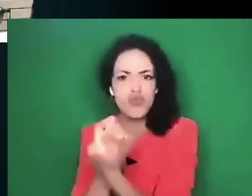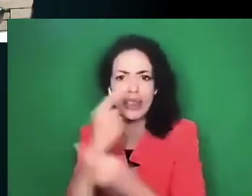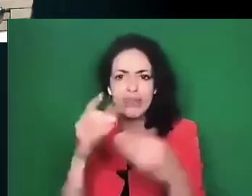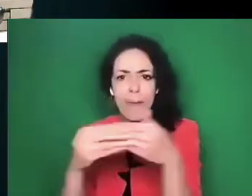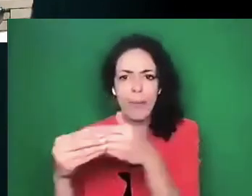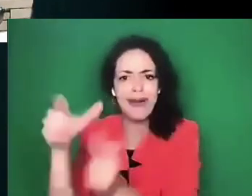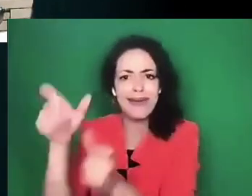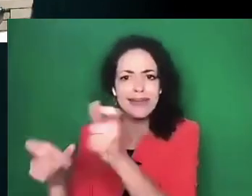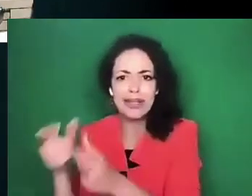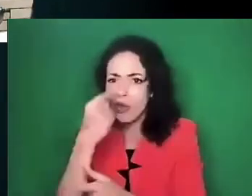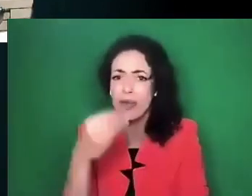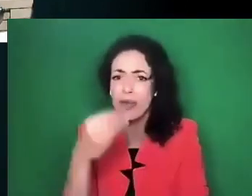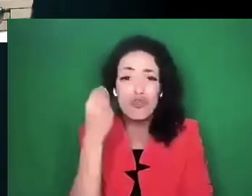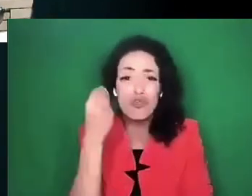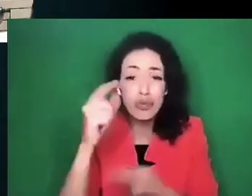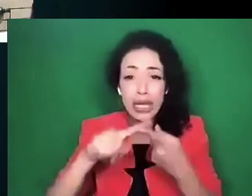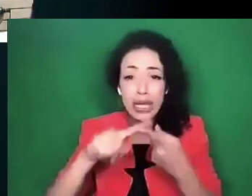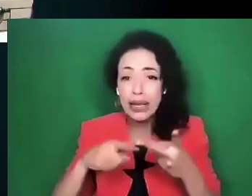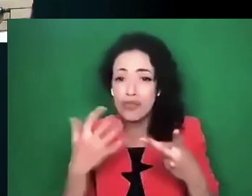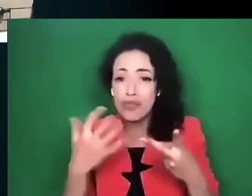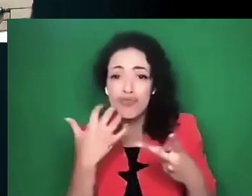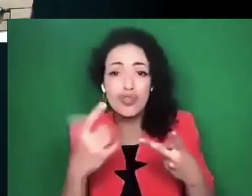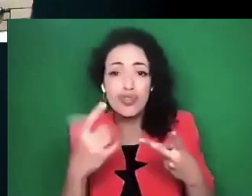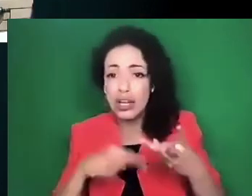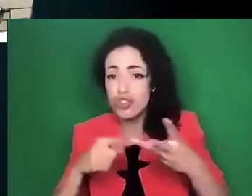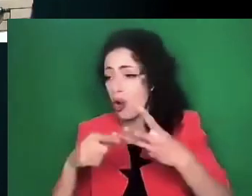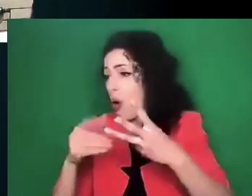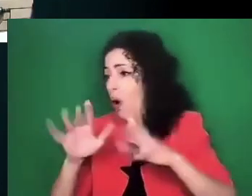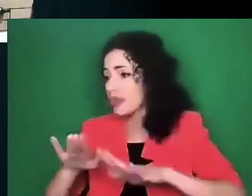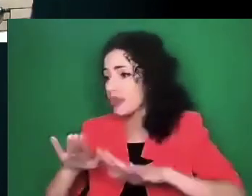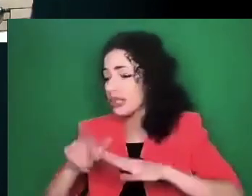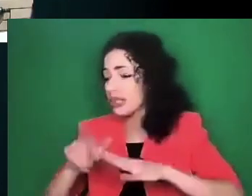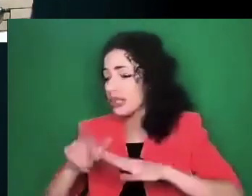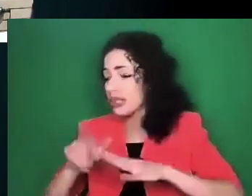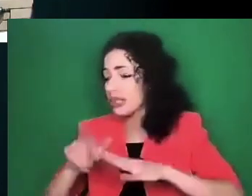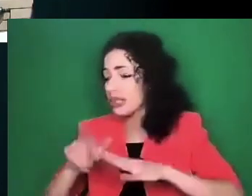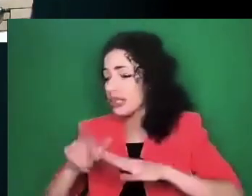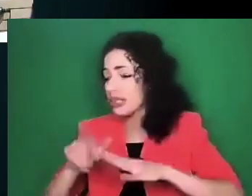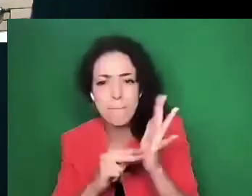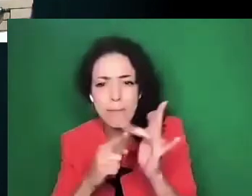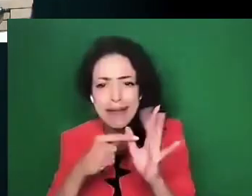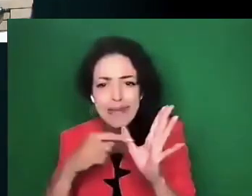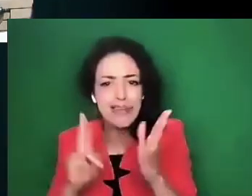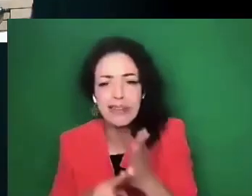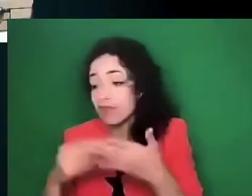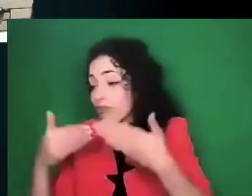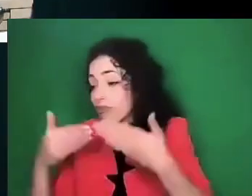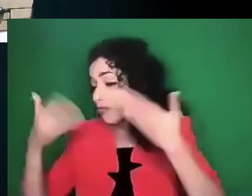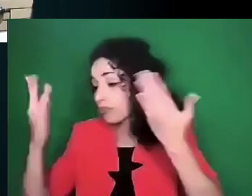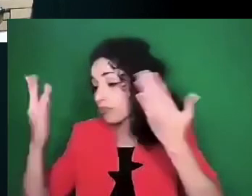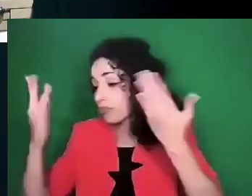or Jewish or Muslim or British or Armenian, or nobody thought this way. They just thought that these are people that are part of the